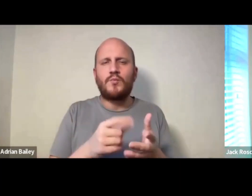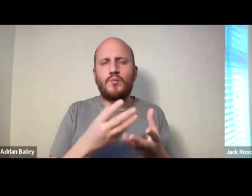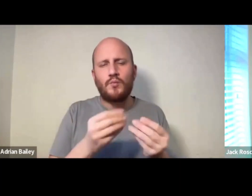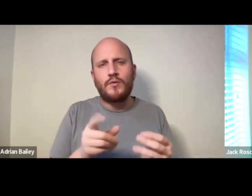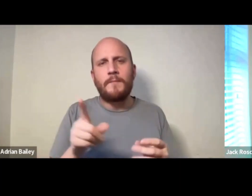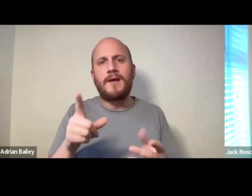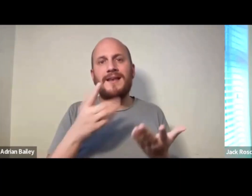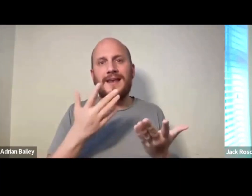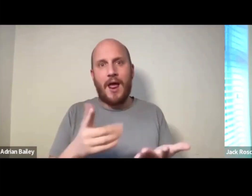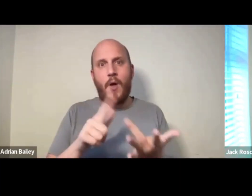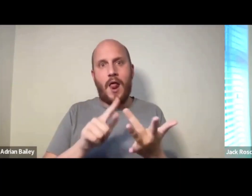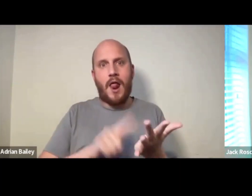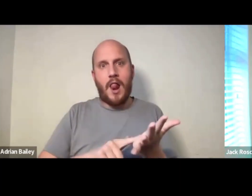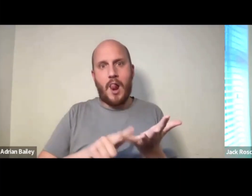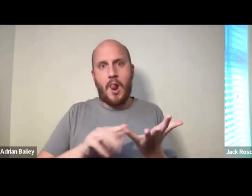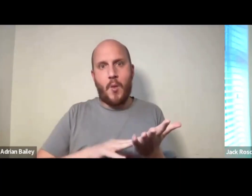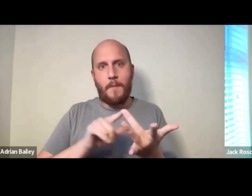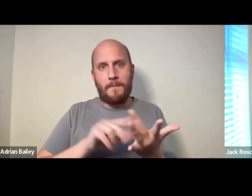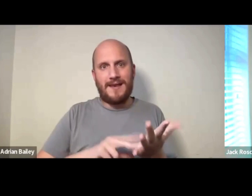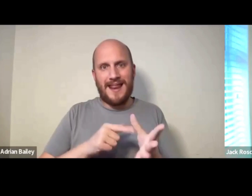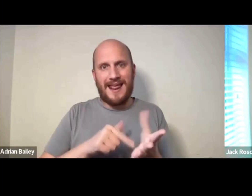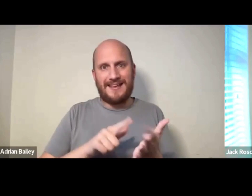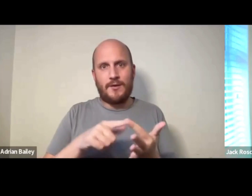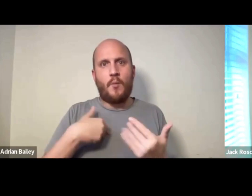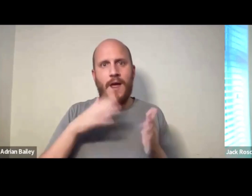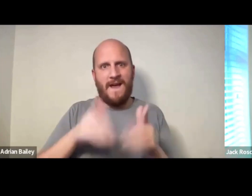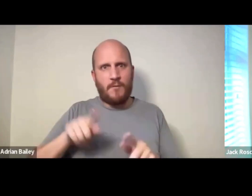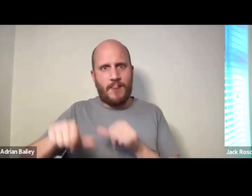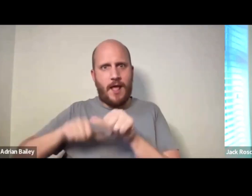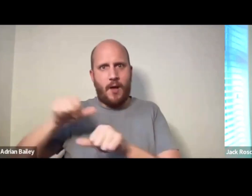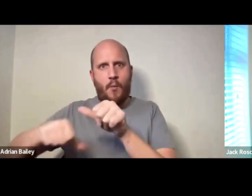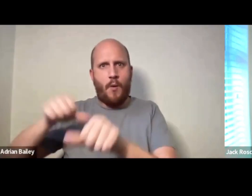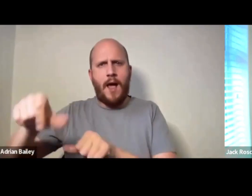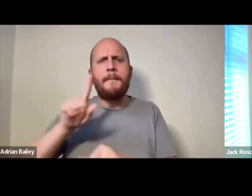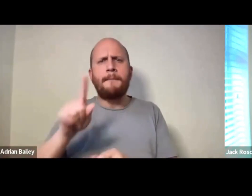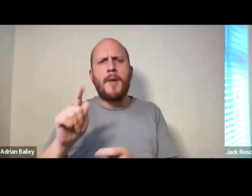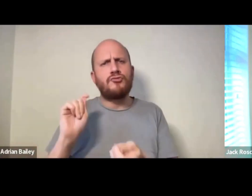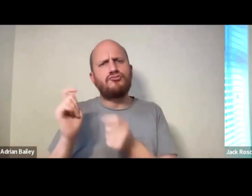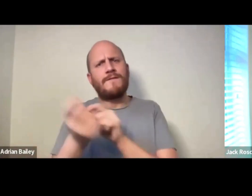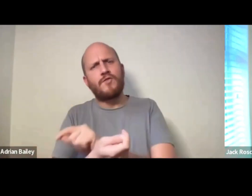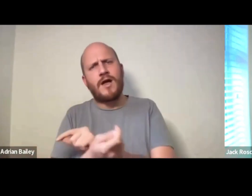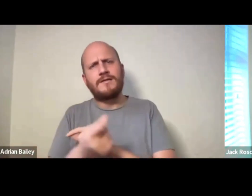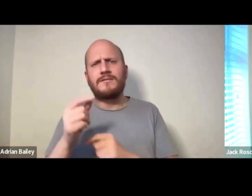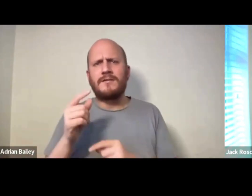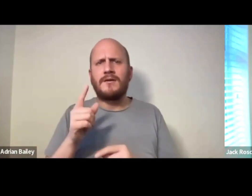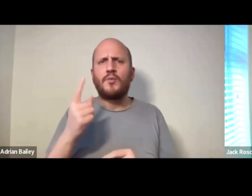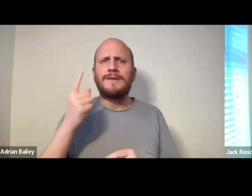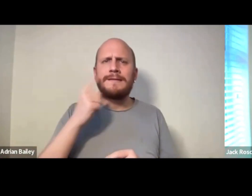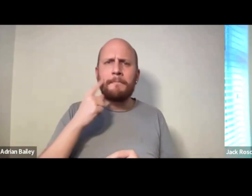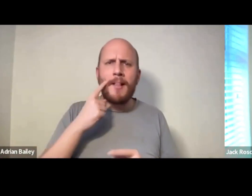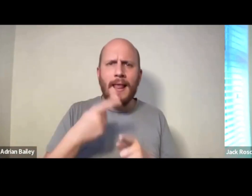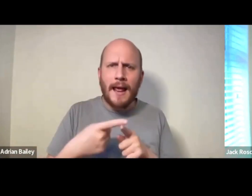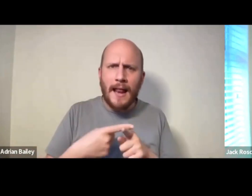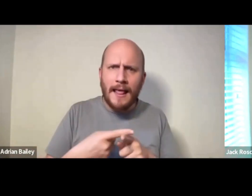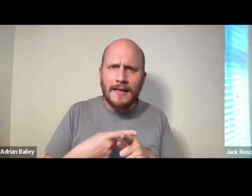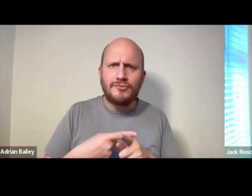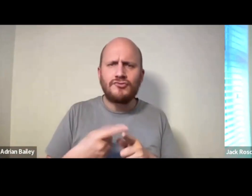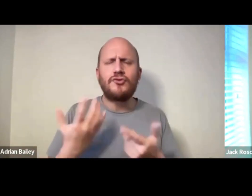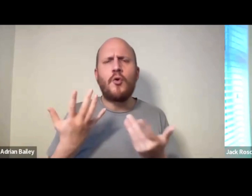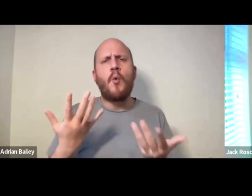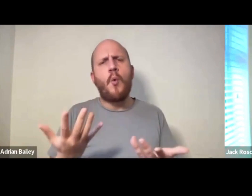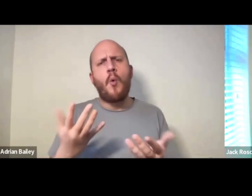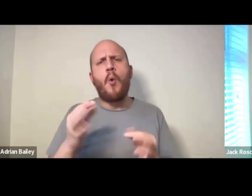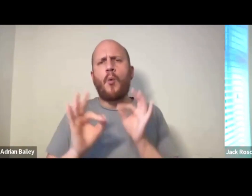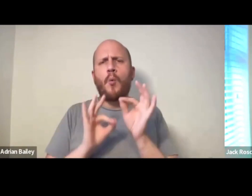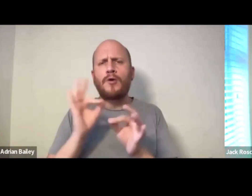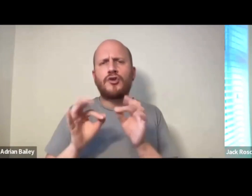we have to do in exactly that way. And I'm like, actually rephrasing the questions into simpler English now, or making the questionnaire